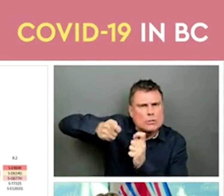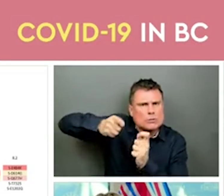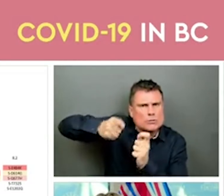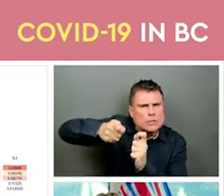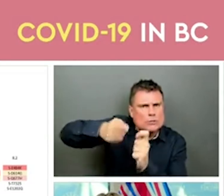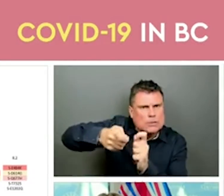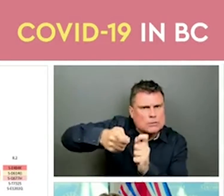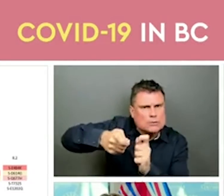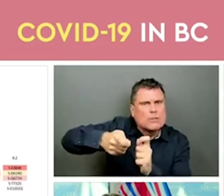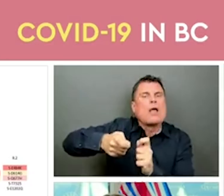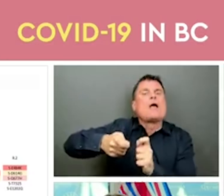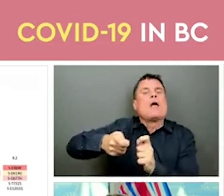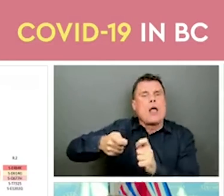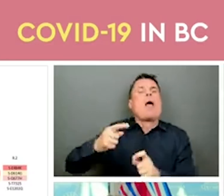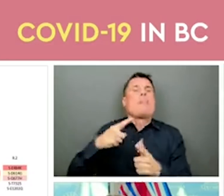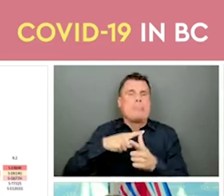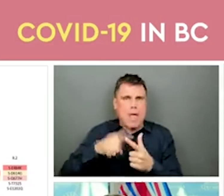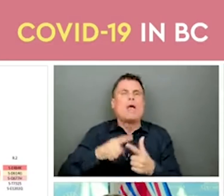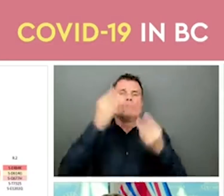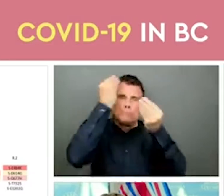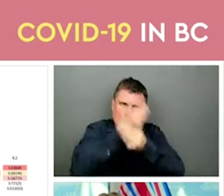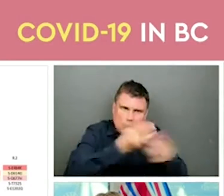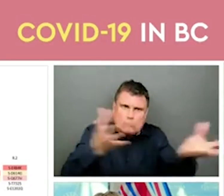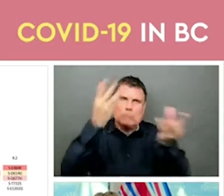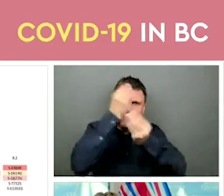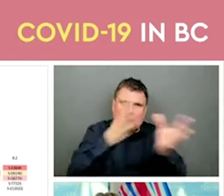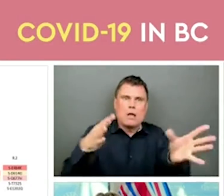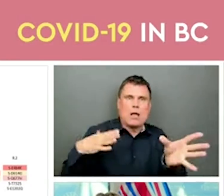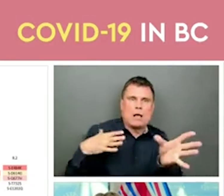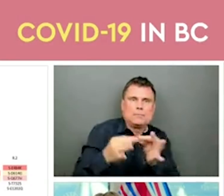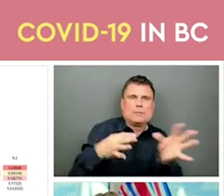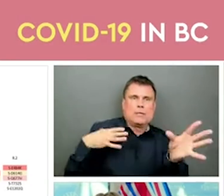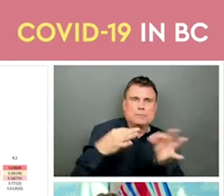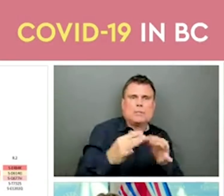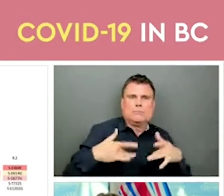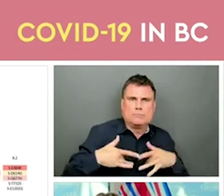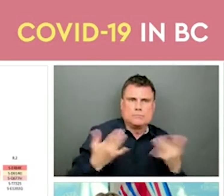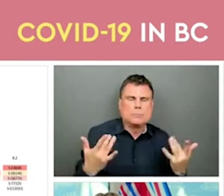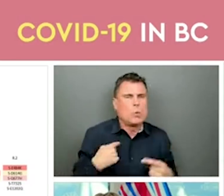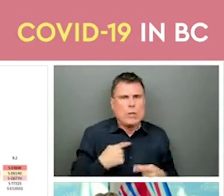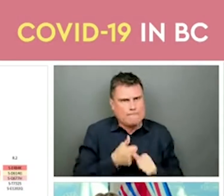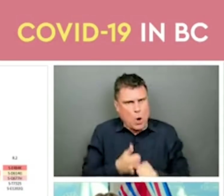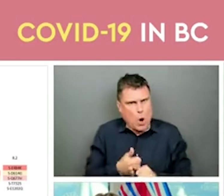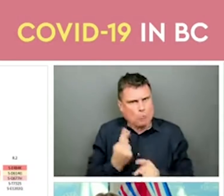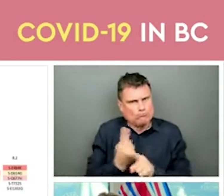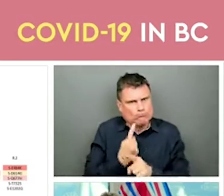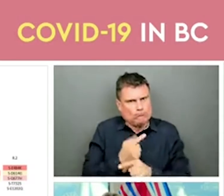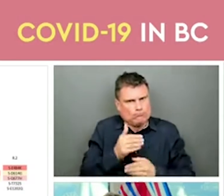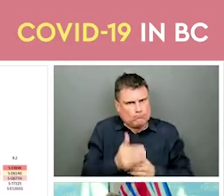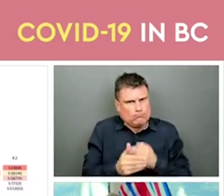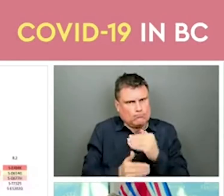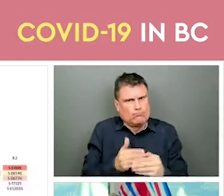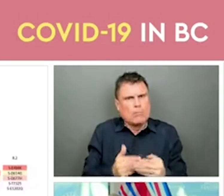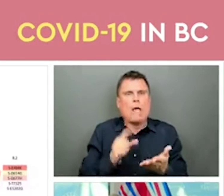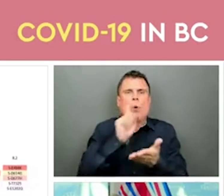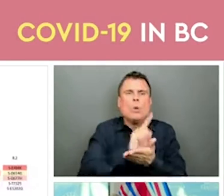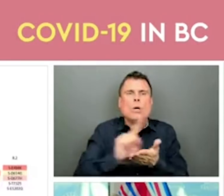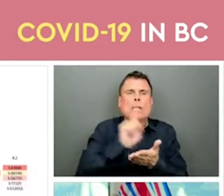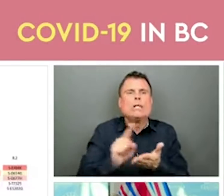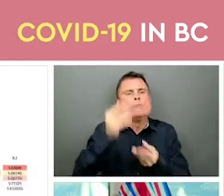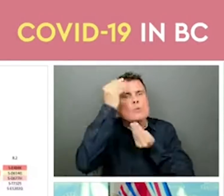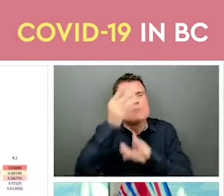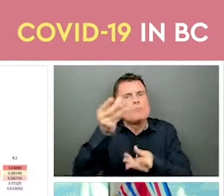be doing that in a systematic way as part of our weekly surveillance reports from the BC